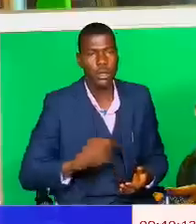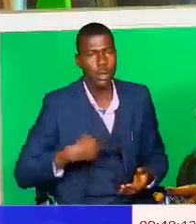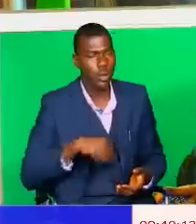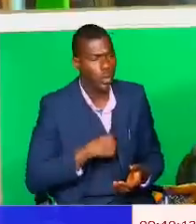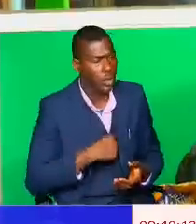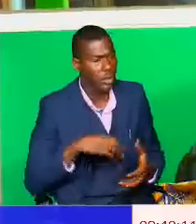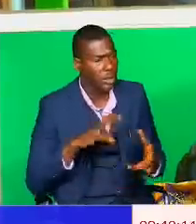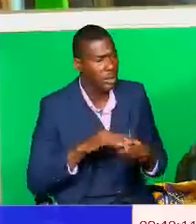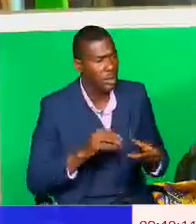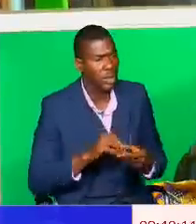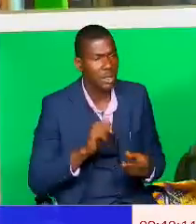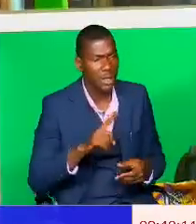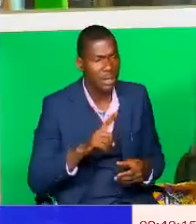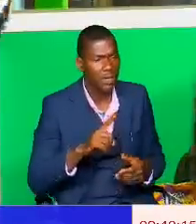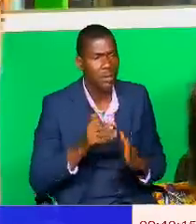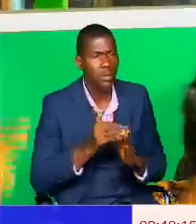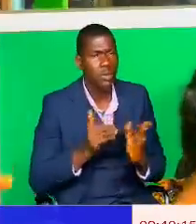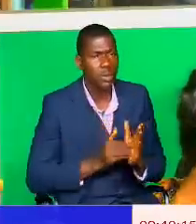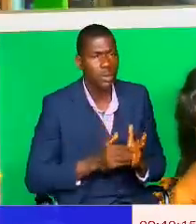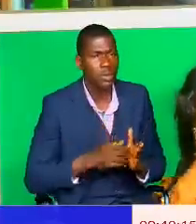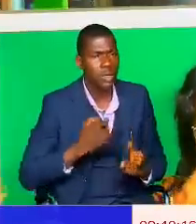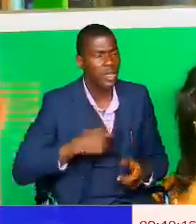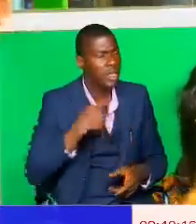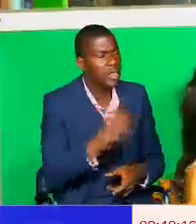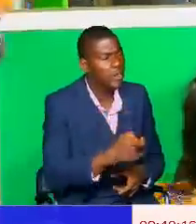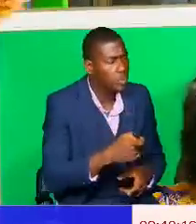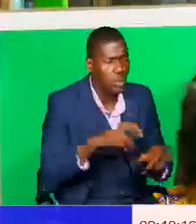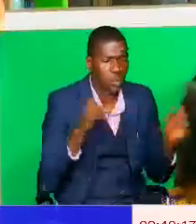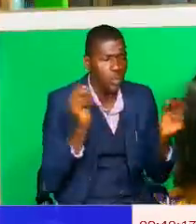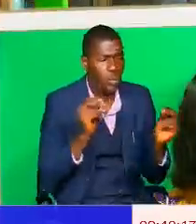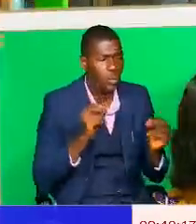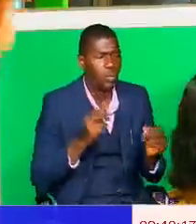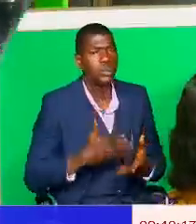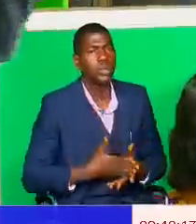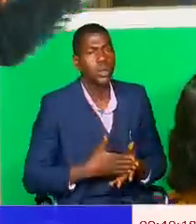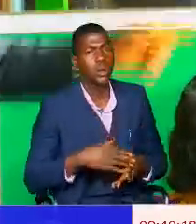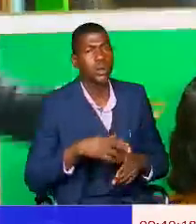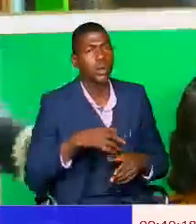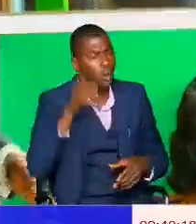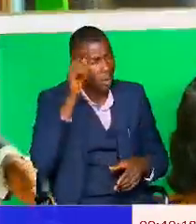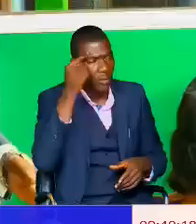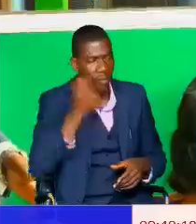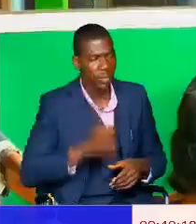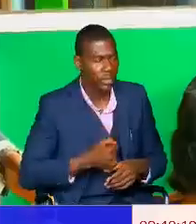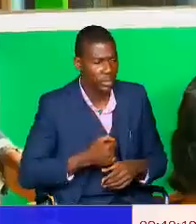This 11 million, we cannot give you directly. Now, Federal Mortgage Bank money.